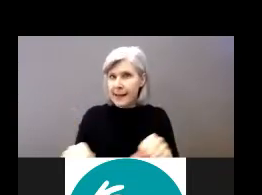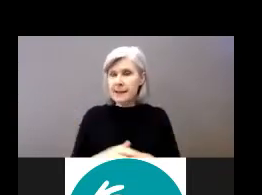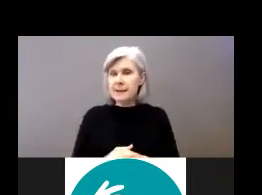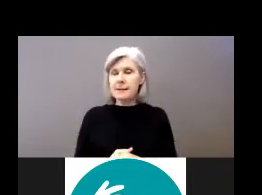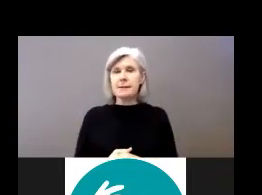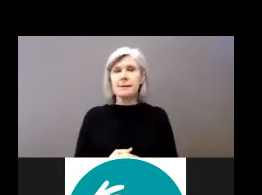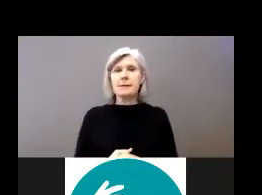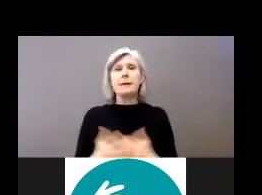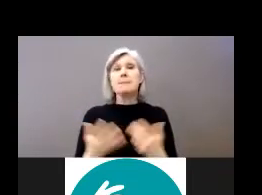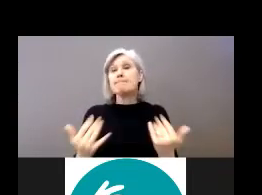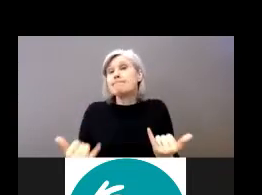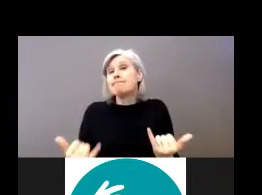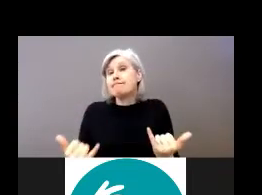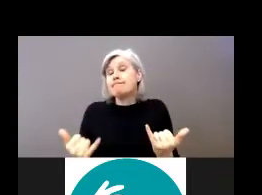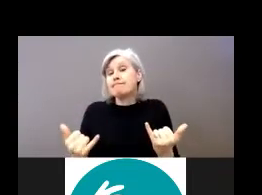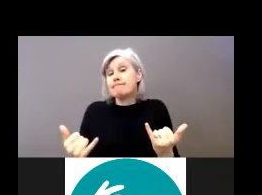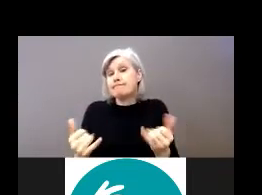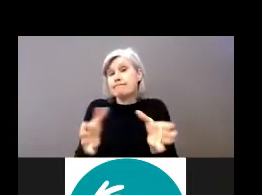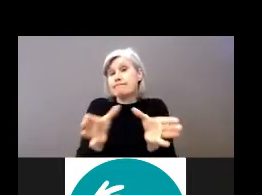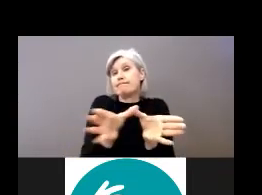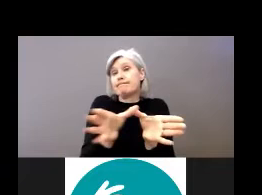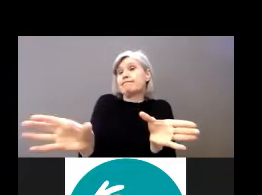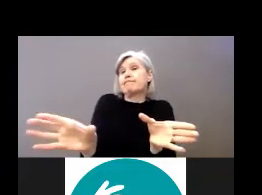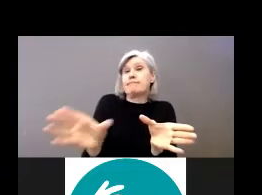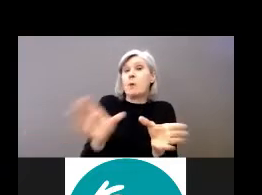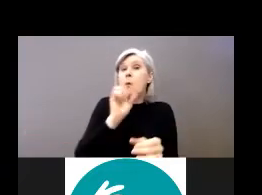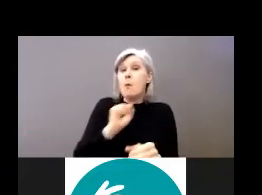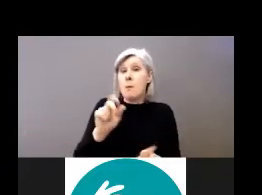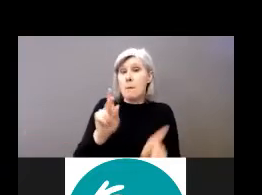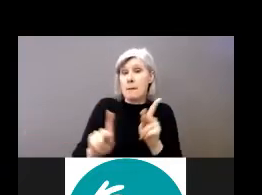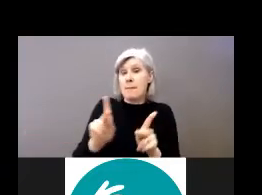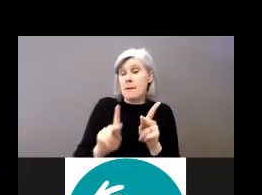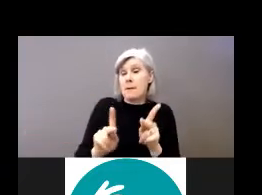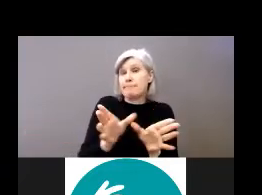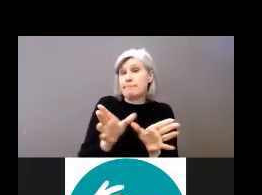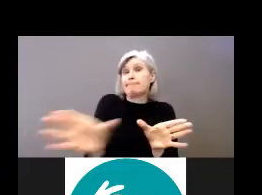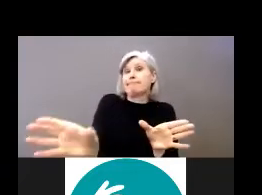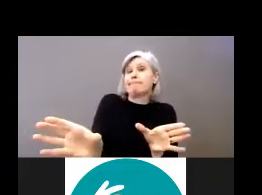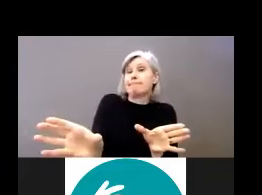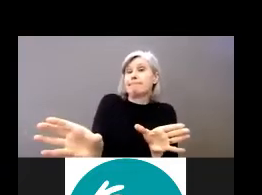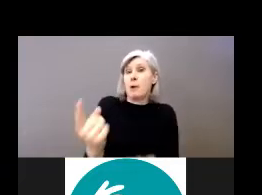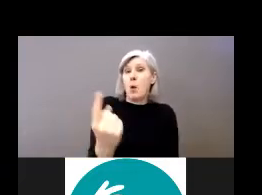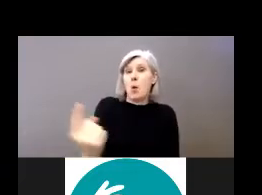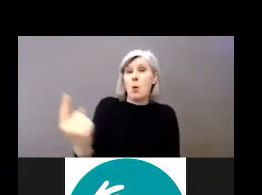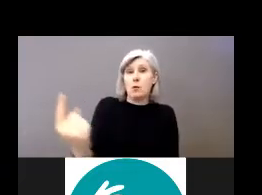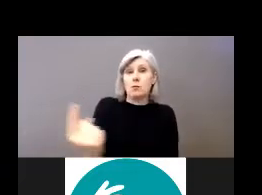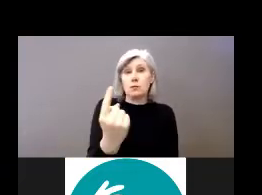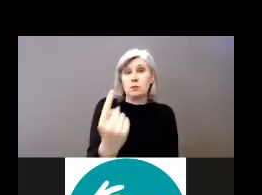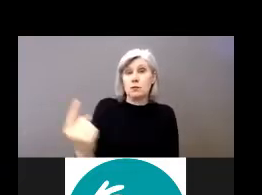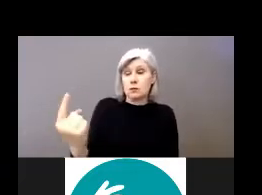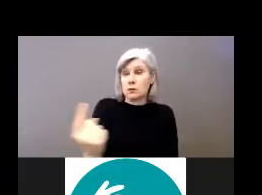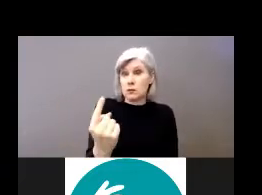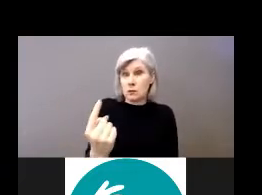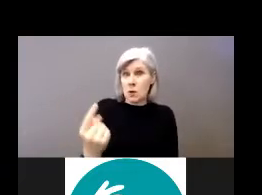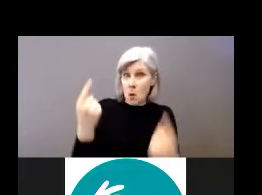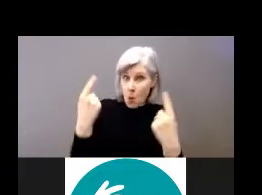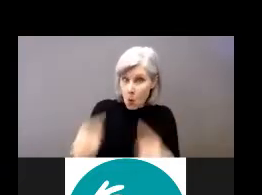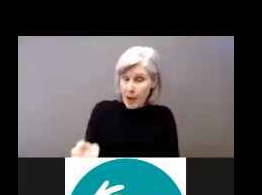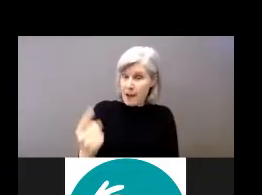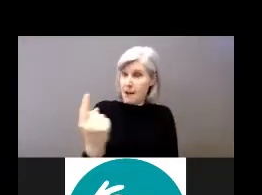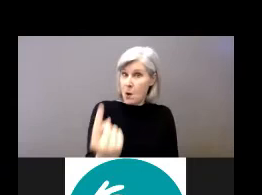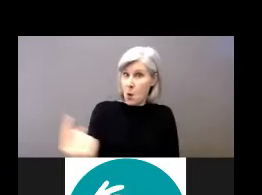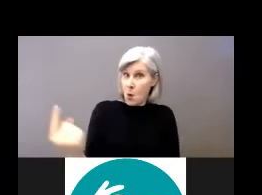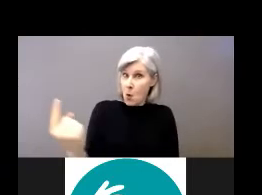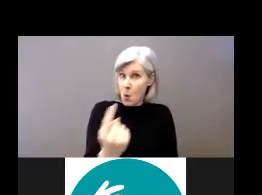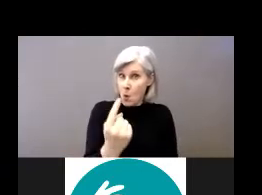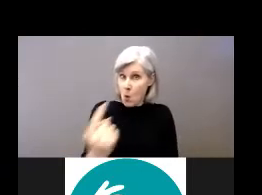people, and loneliness itself and social isolation is a toxic killer. I can